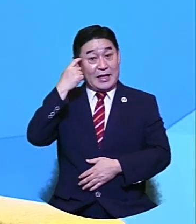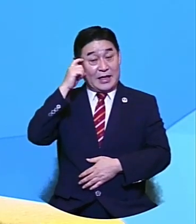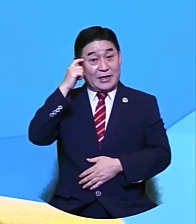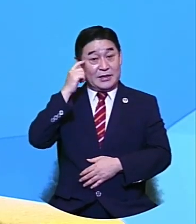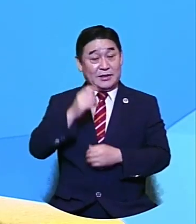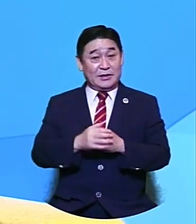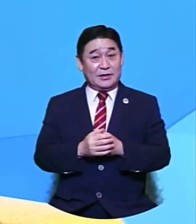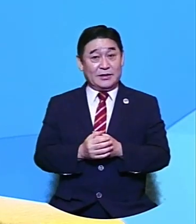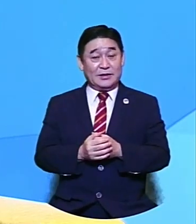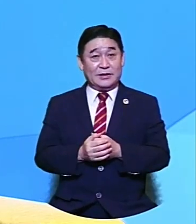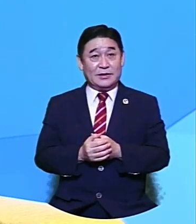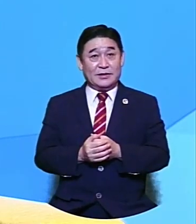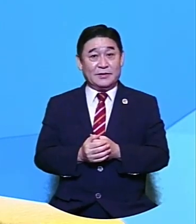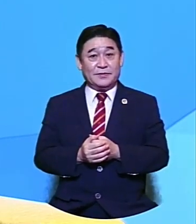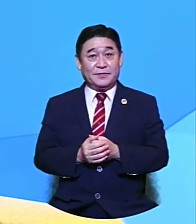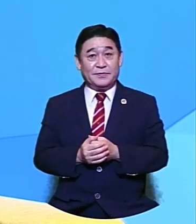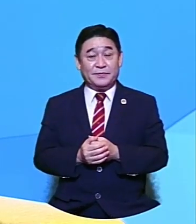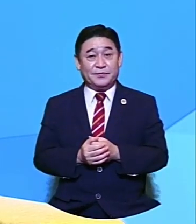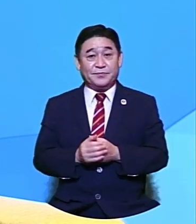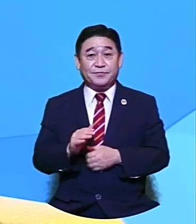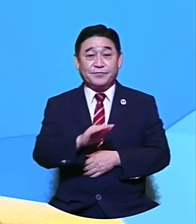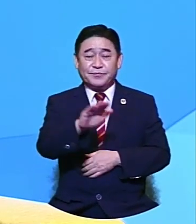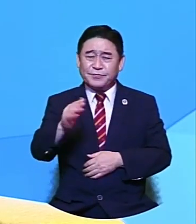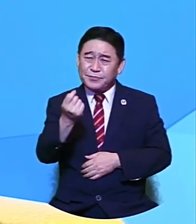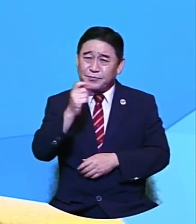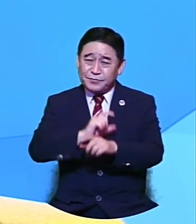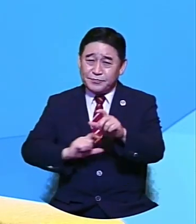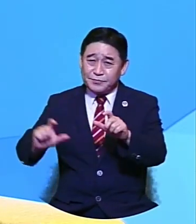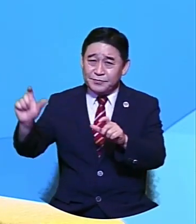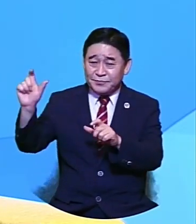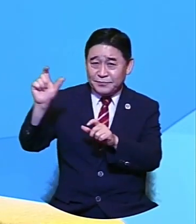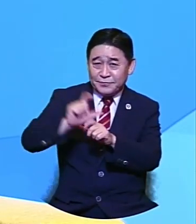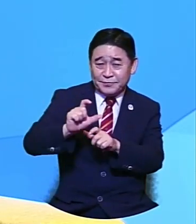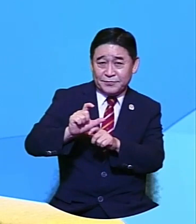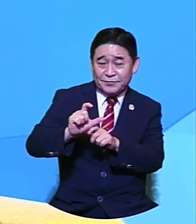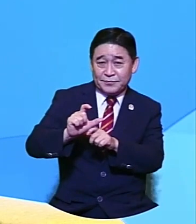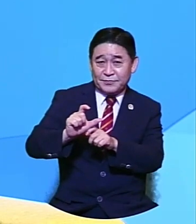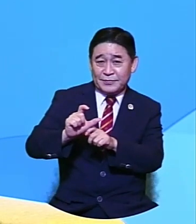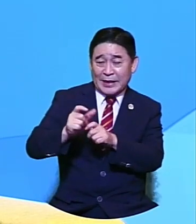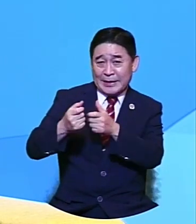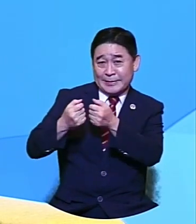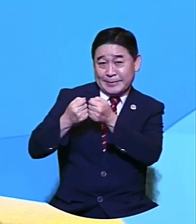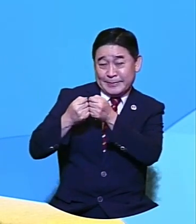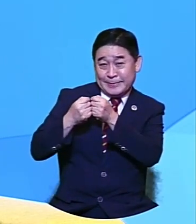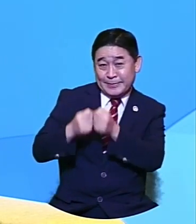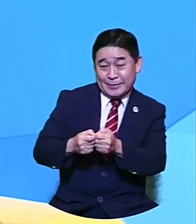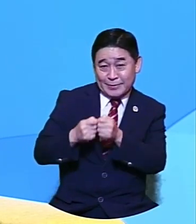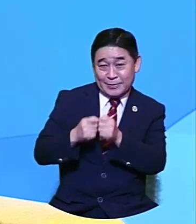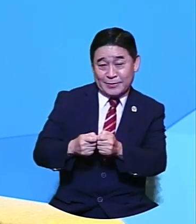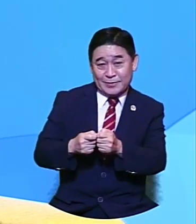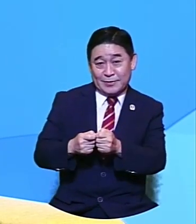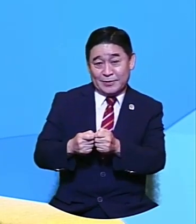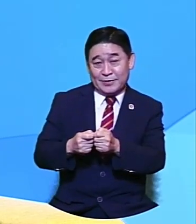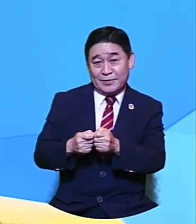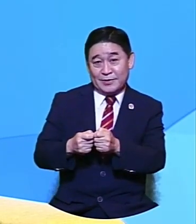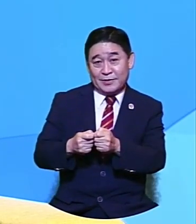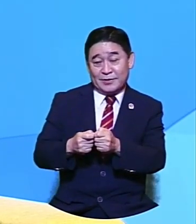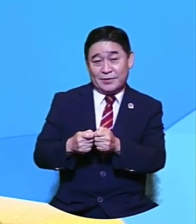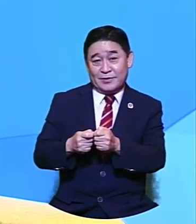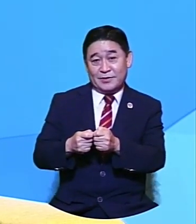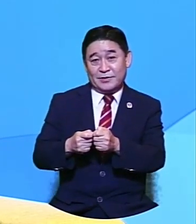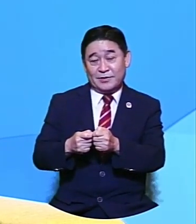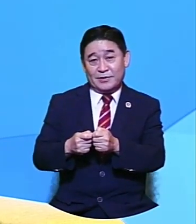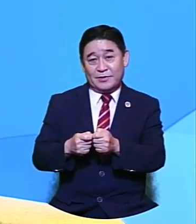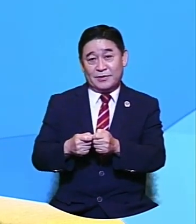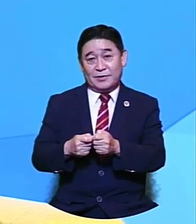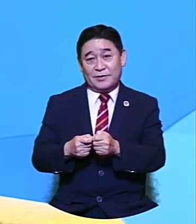have to be more rooted, more specific. We have to have more specific information about the individual kind